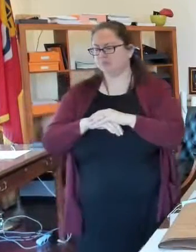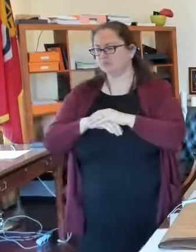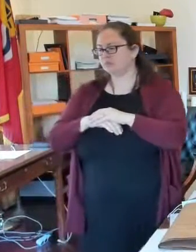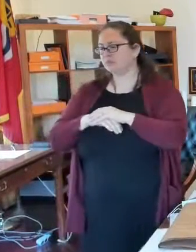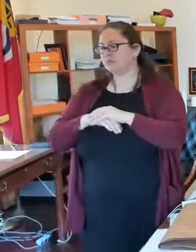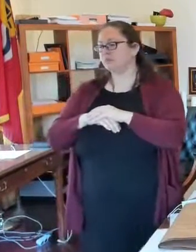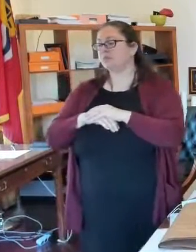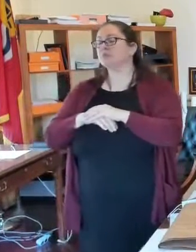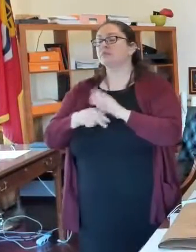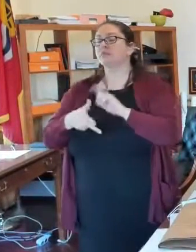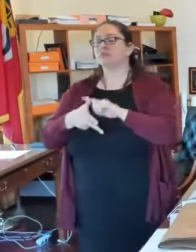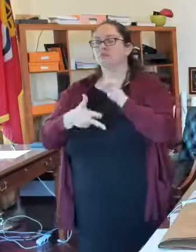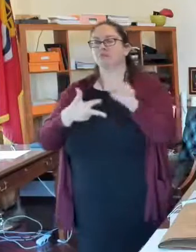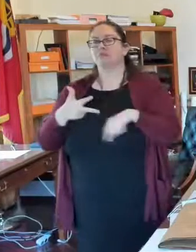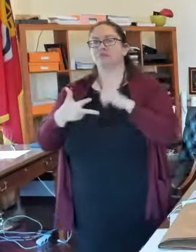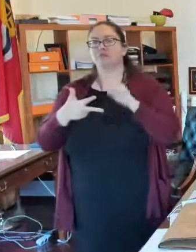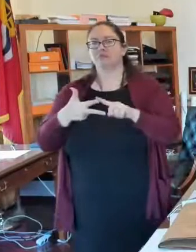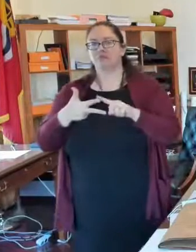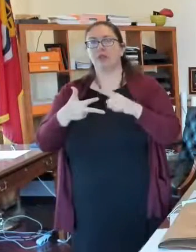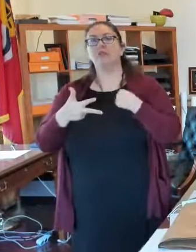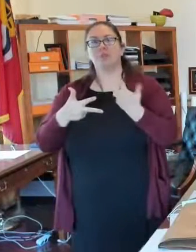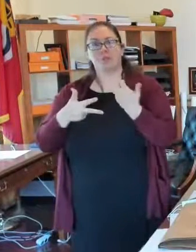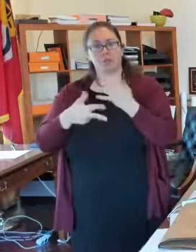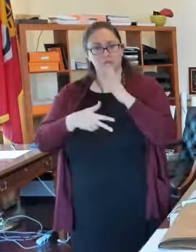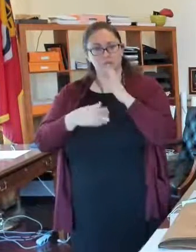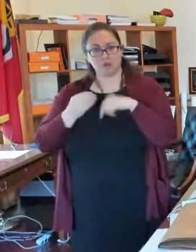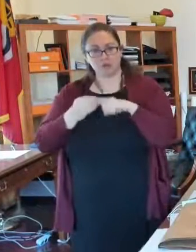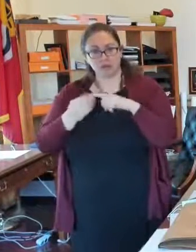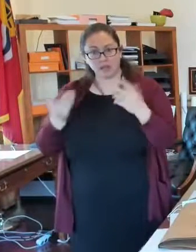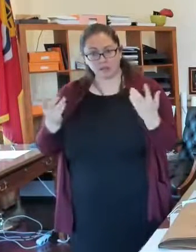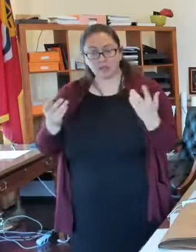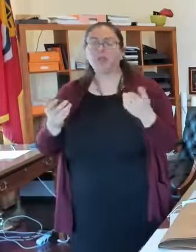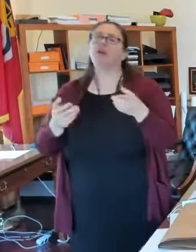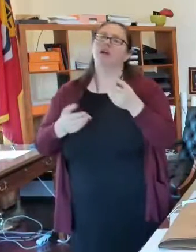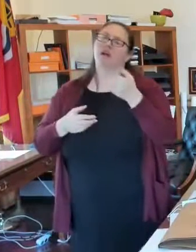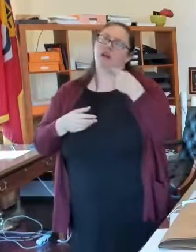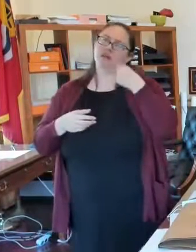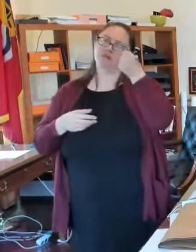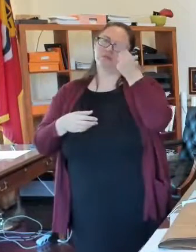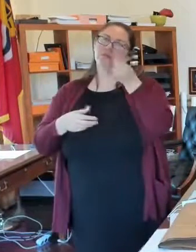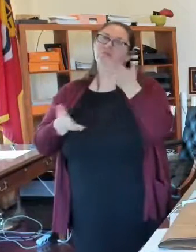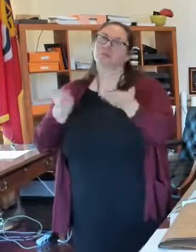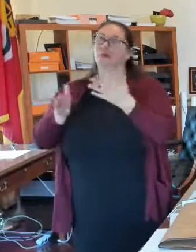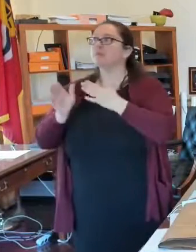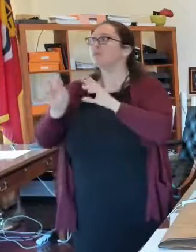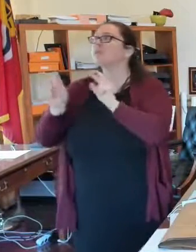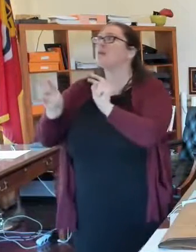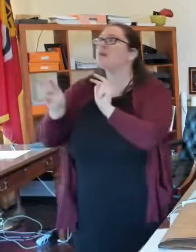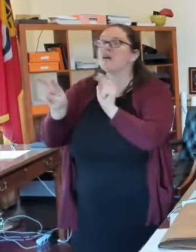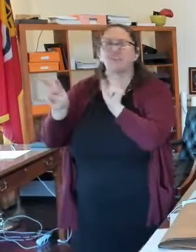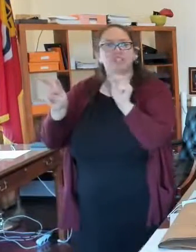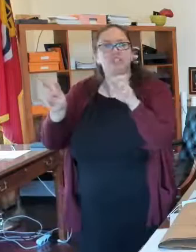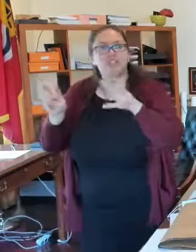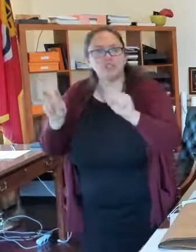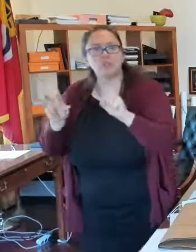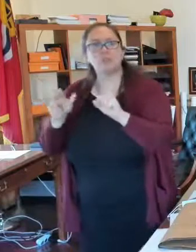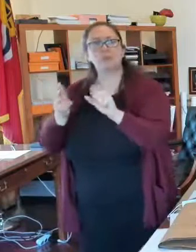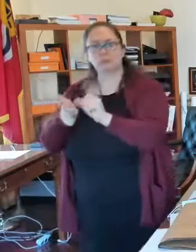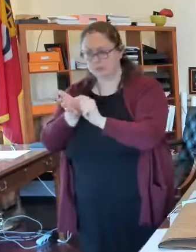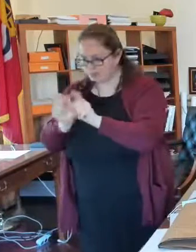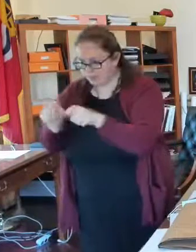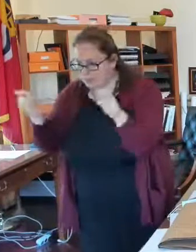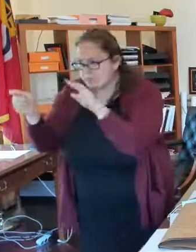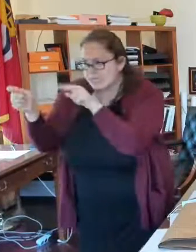other thing to talk about today, and I know that you all are probably following this on the news and in the newspapers, etc.,